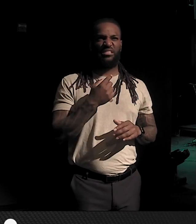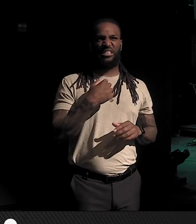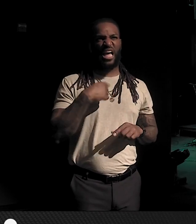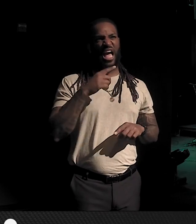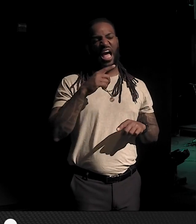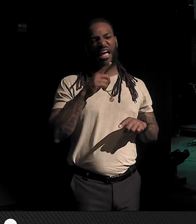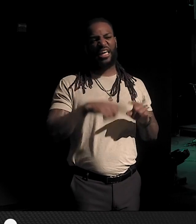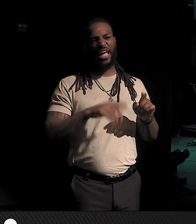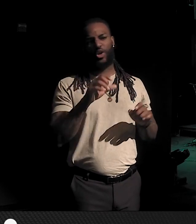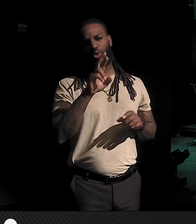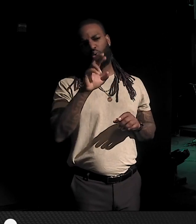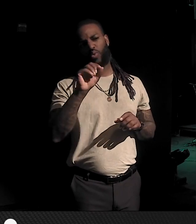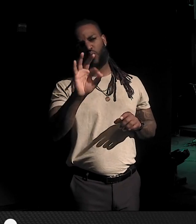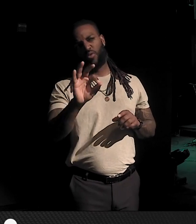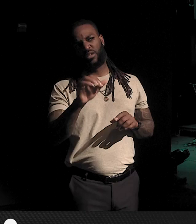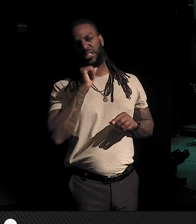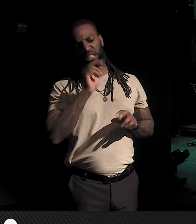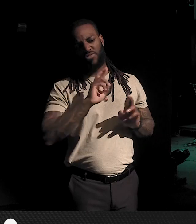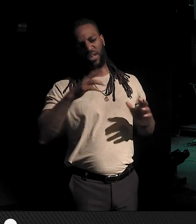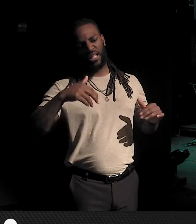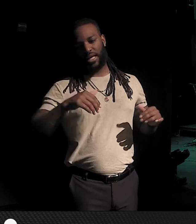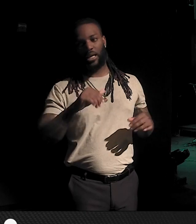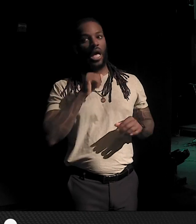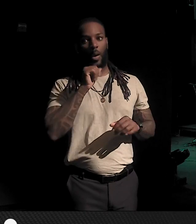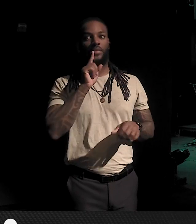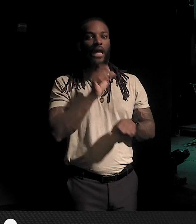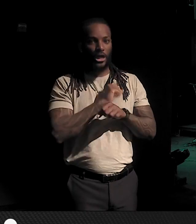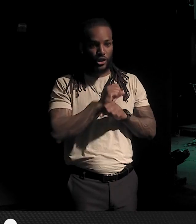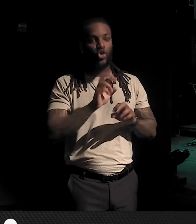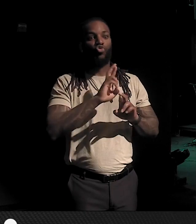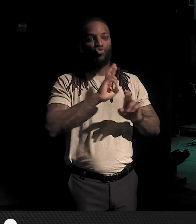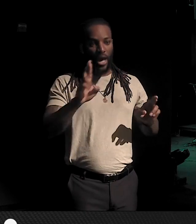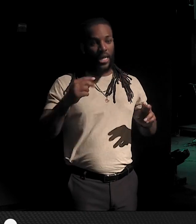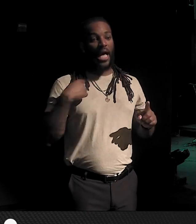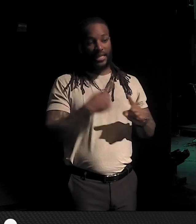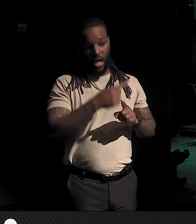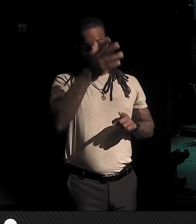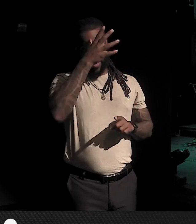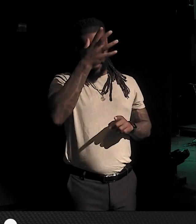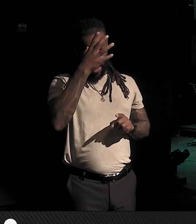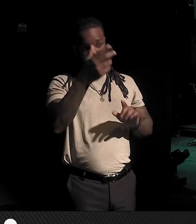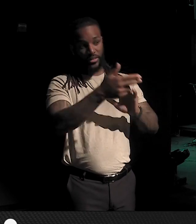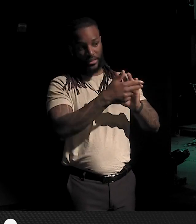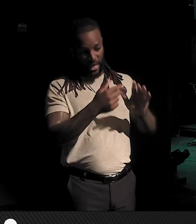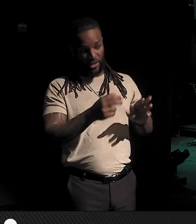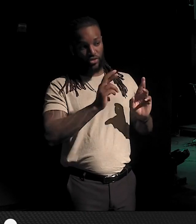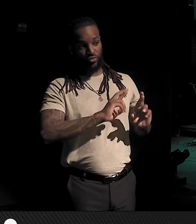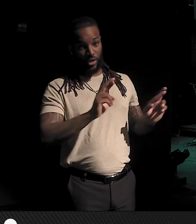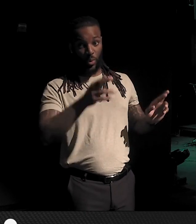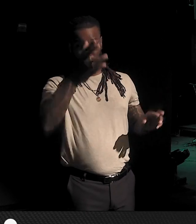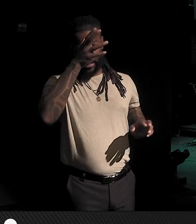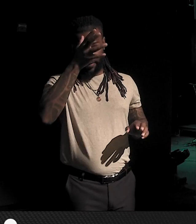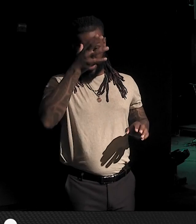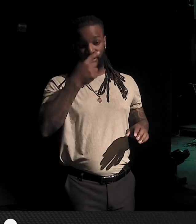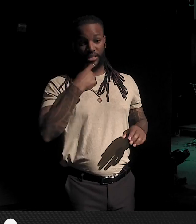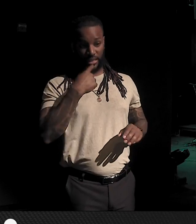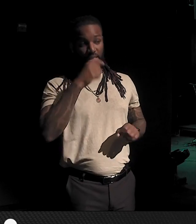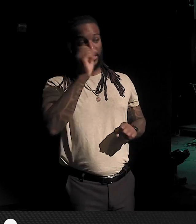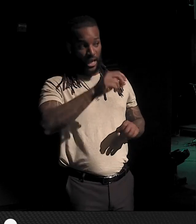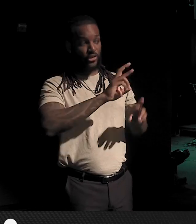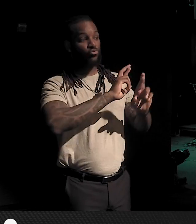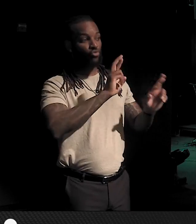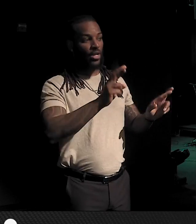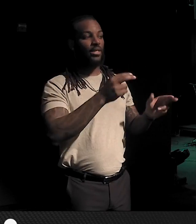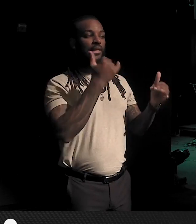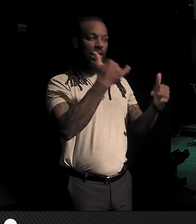I think we're ready yet. You know, it wasn't actually ready until the father said it's ready. And once the father said the room is ready, now